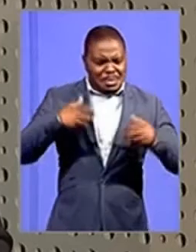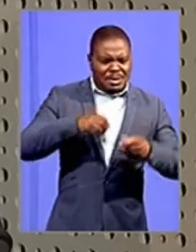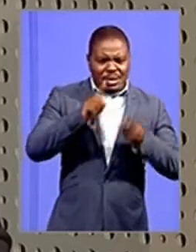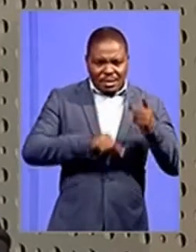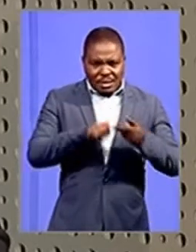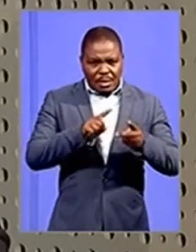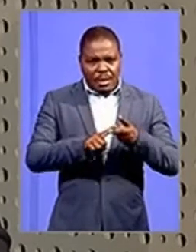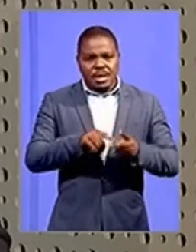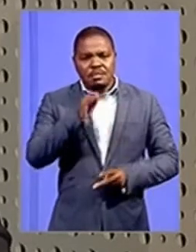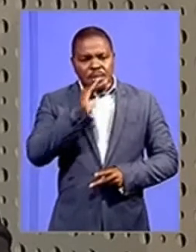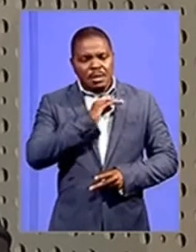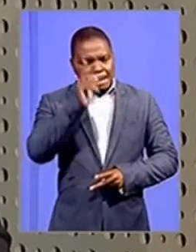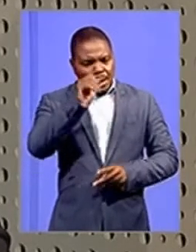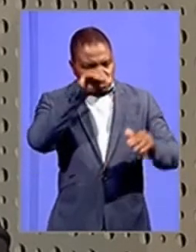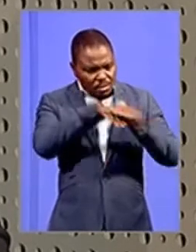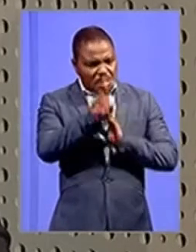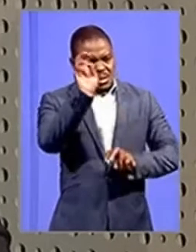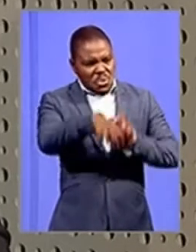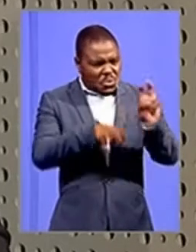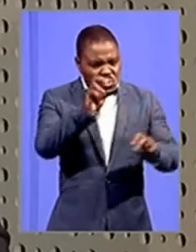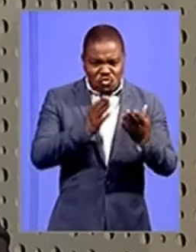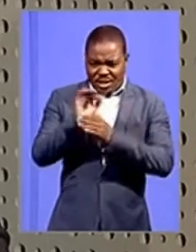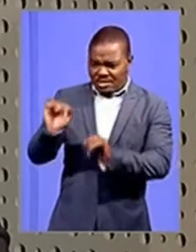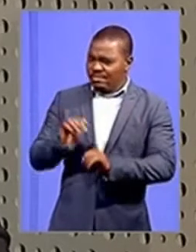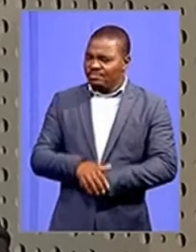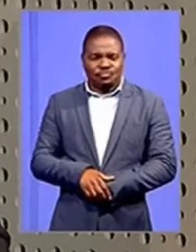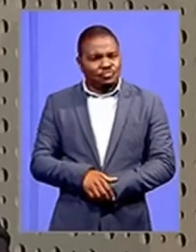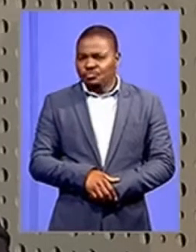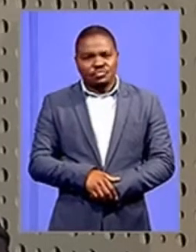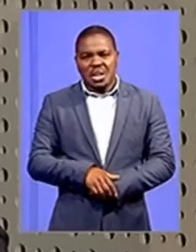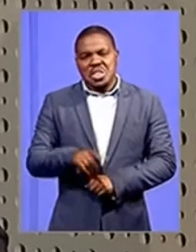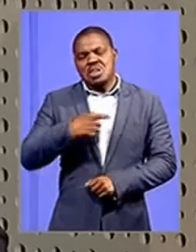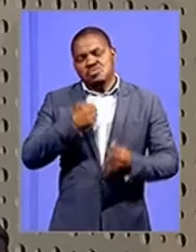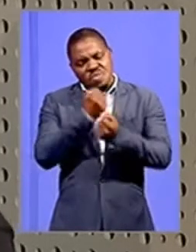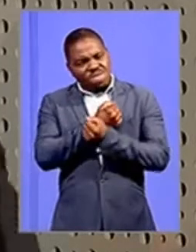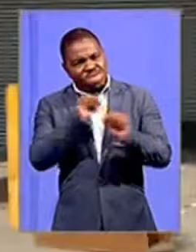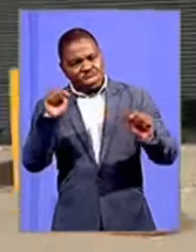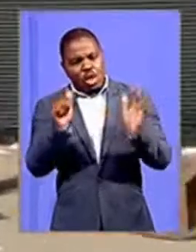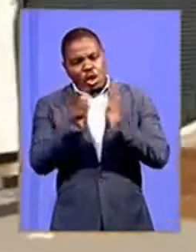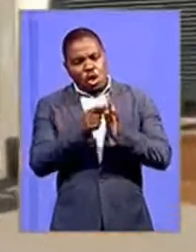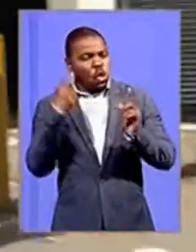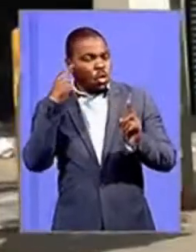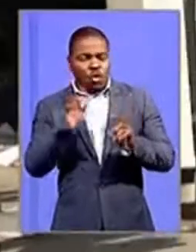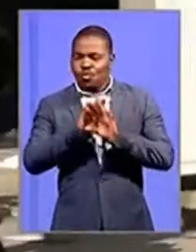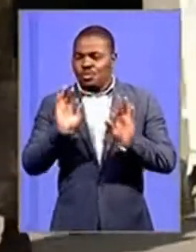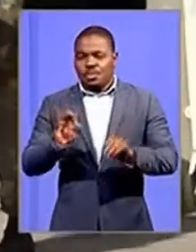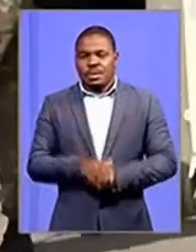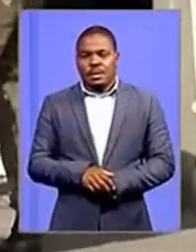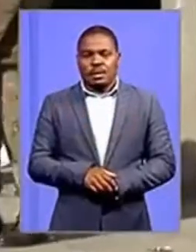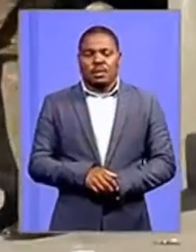to anyone to loot, vandalize, and do as they please and break the law. Mašole a dikete